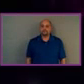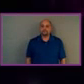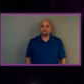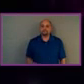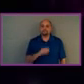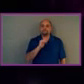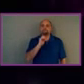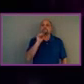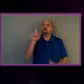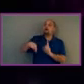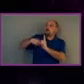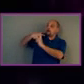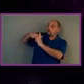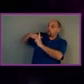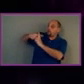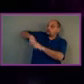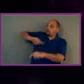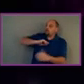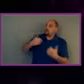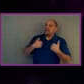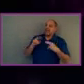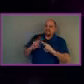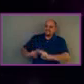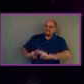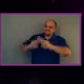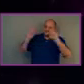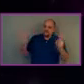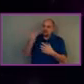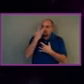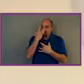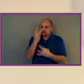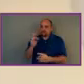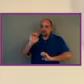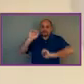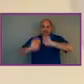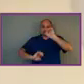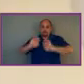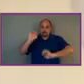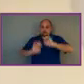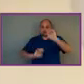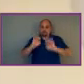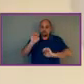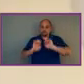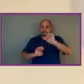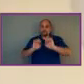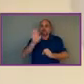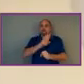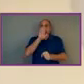And also we have a very interesting experiment on board